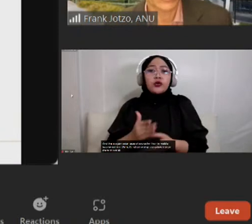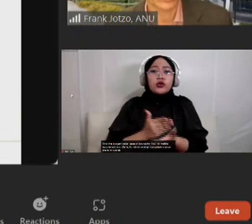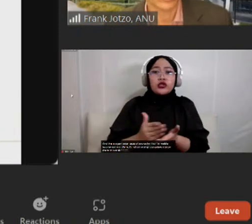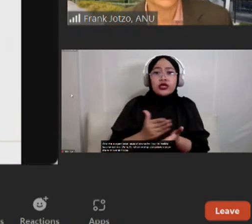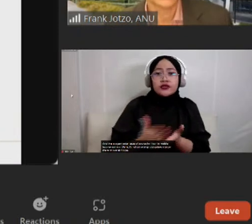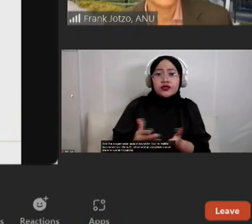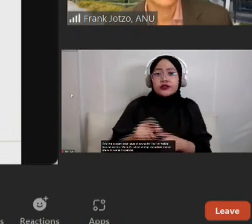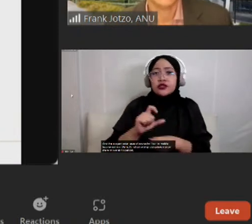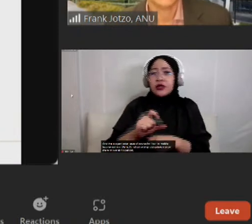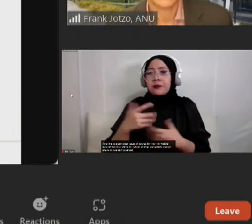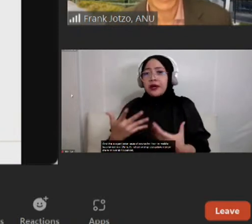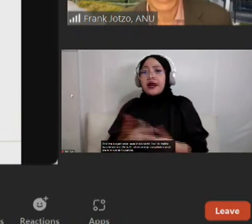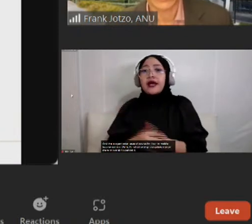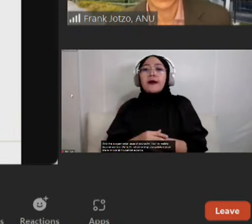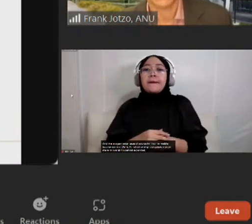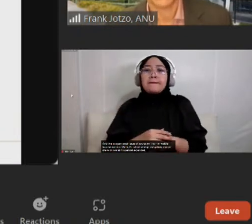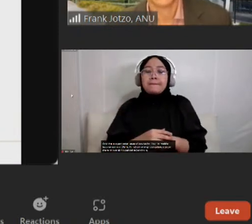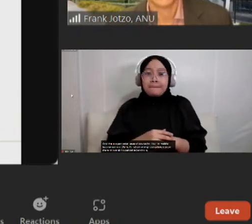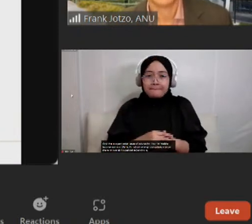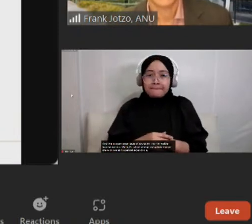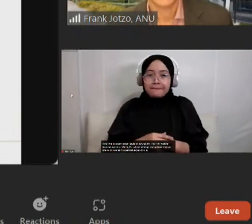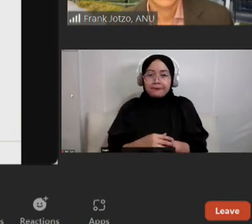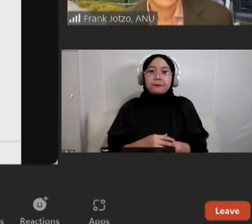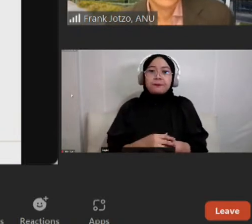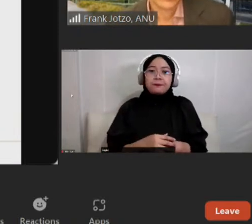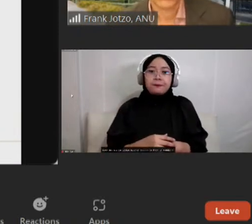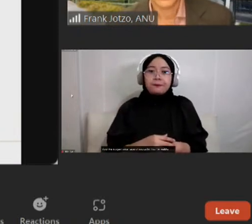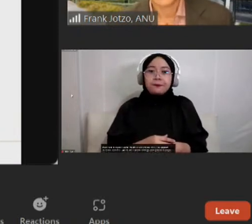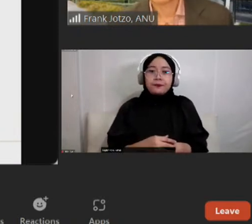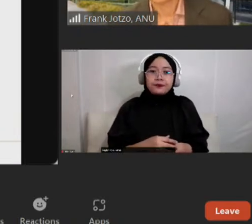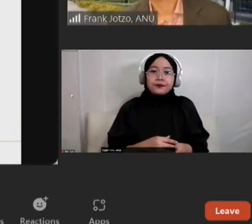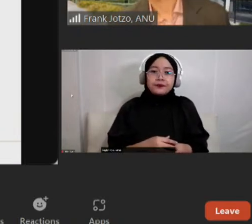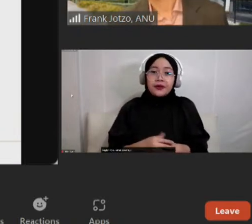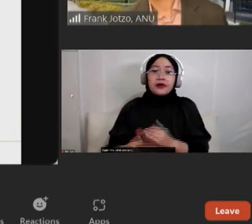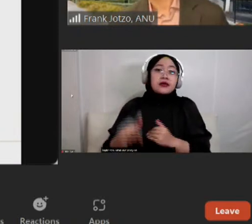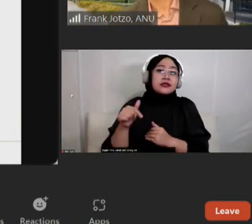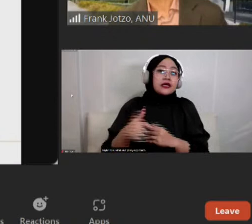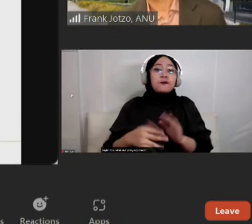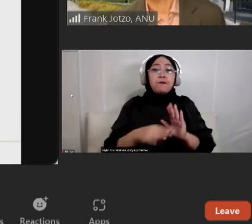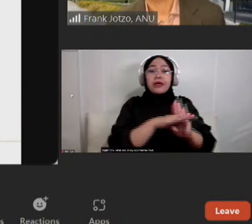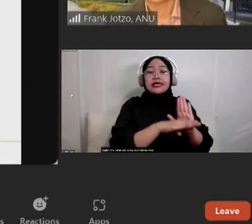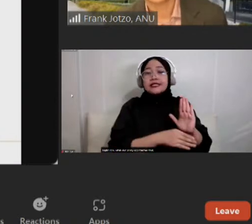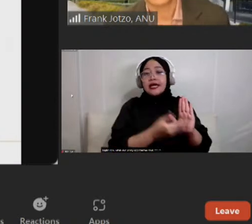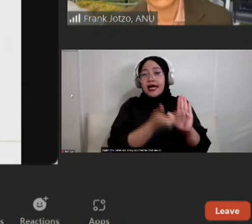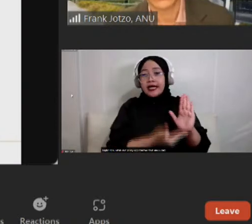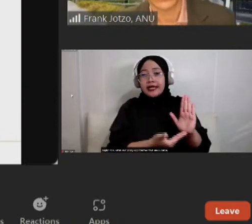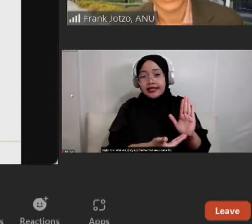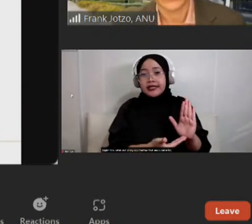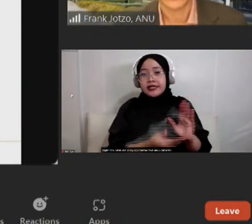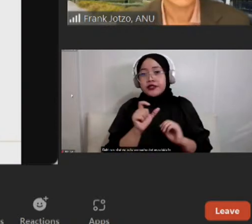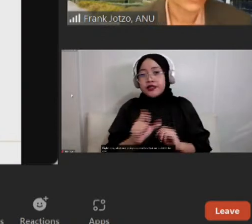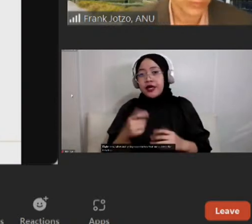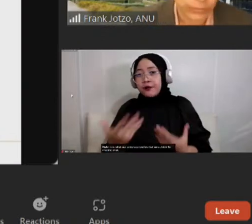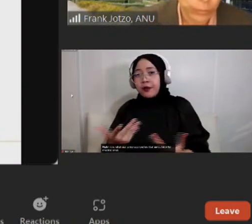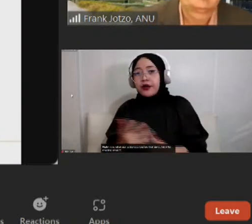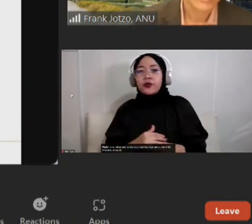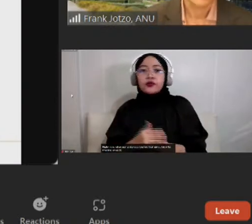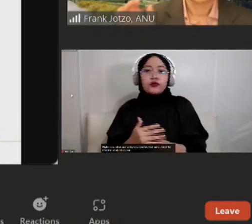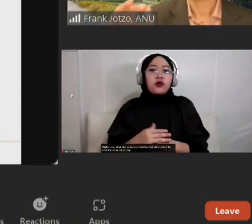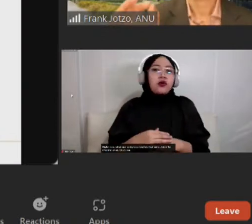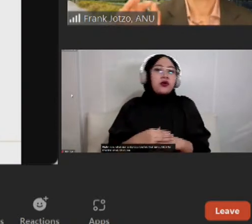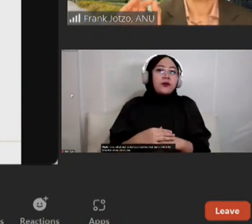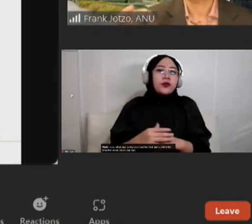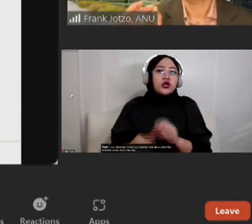overall household expenditure, right? Now, what are policy approaches that are suitable for this? First of all, of